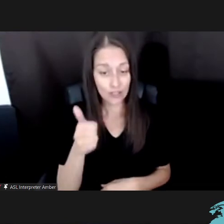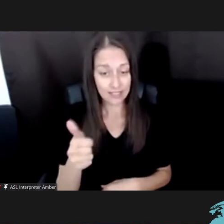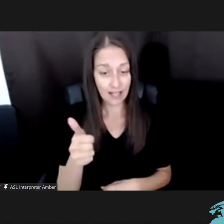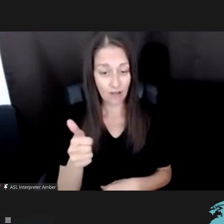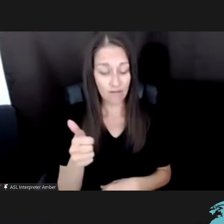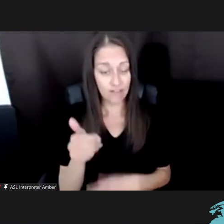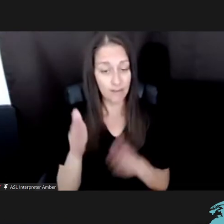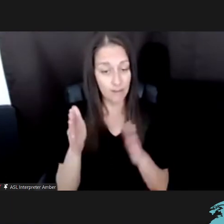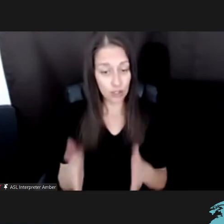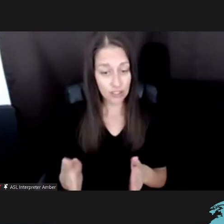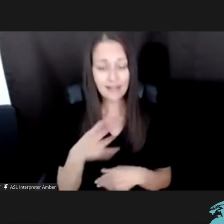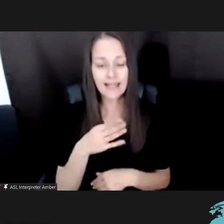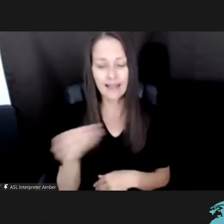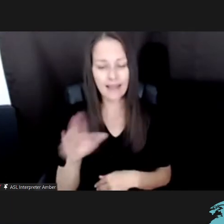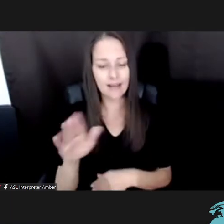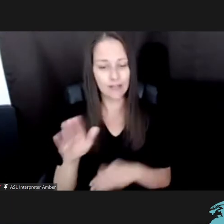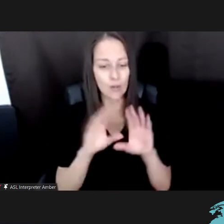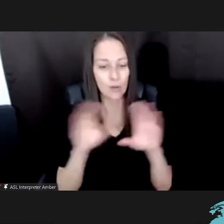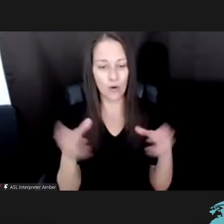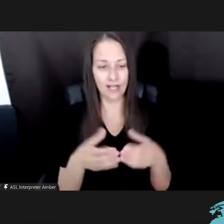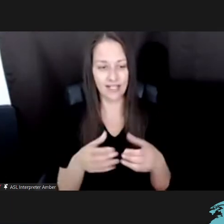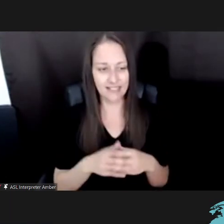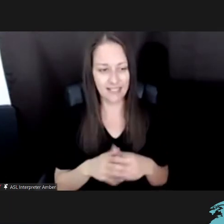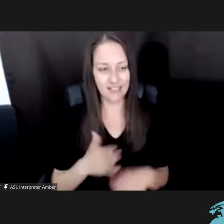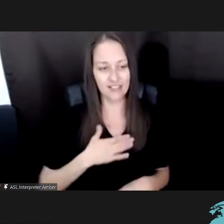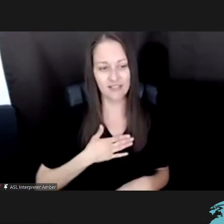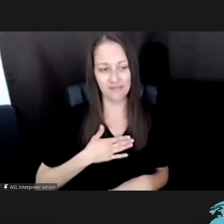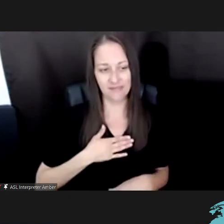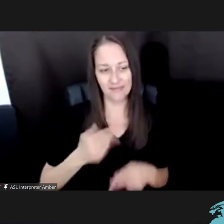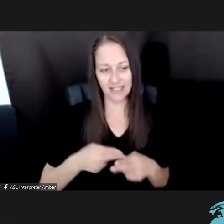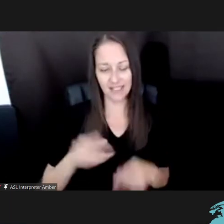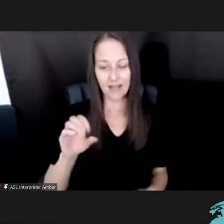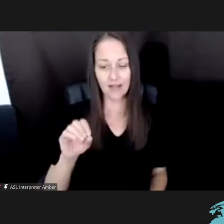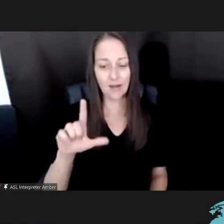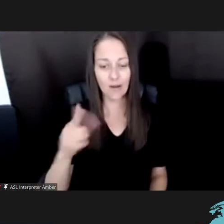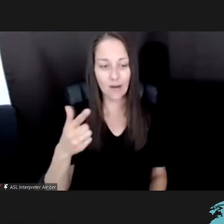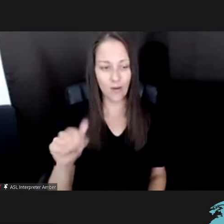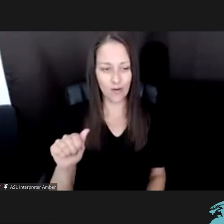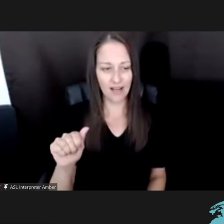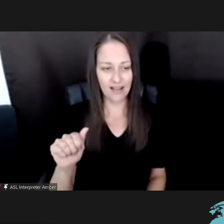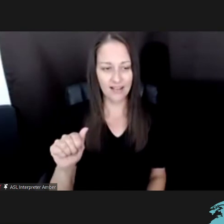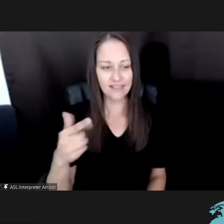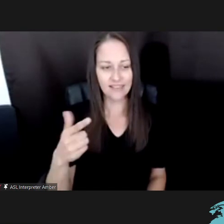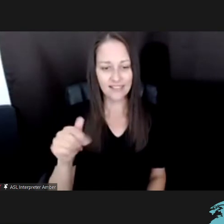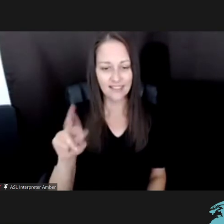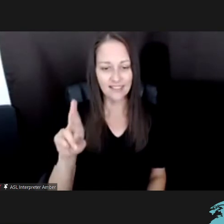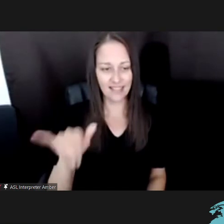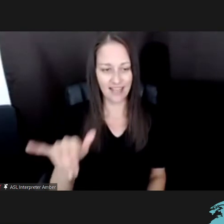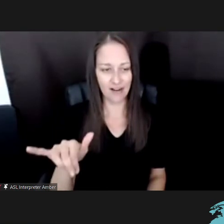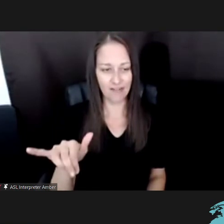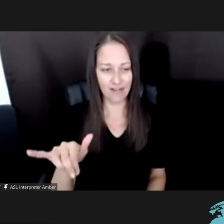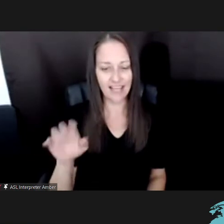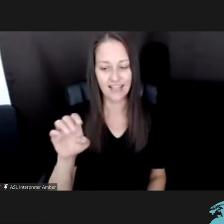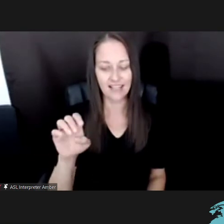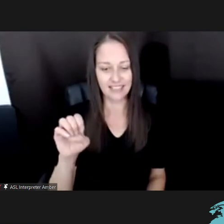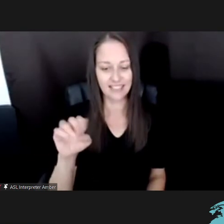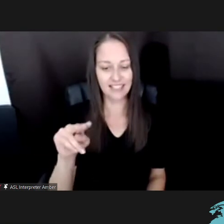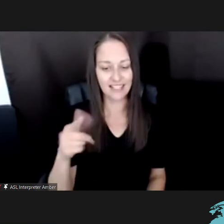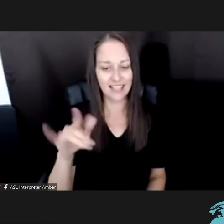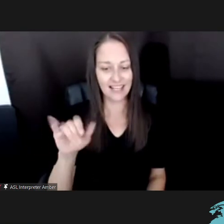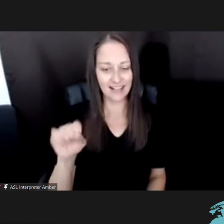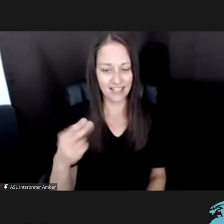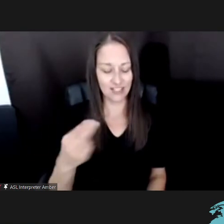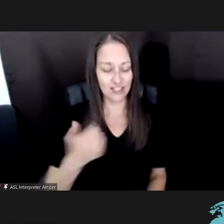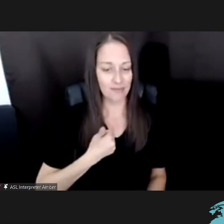organization. I'm Olga Garay English, and I use she, her, ella pronouns. I'm an